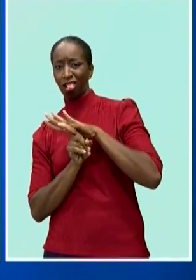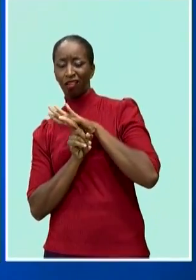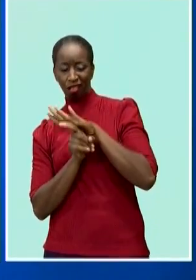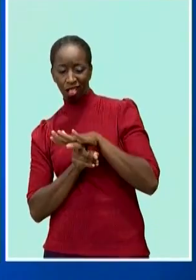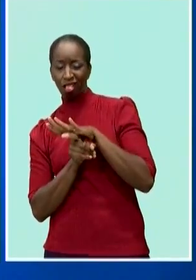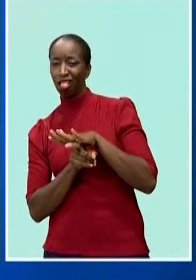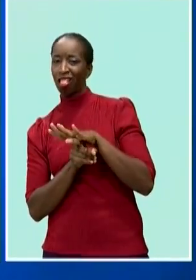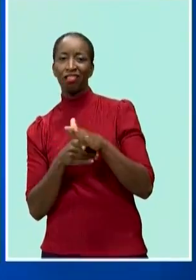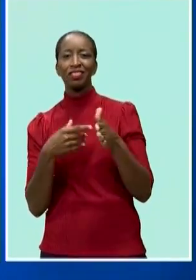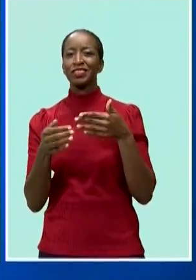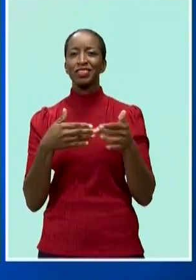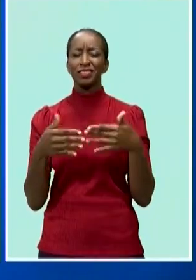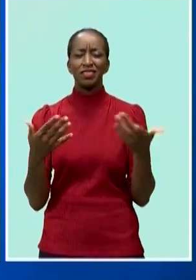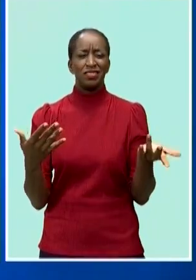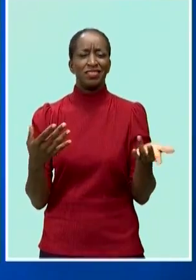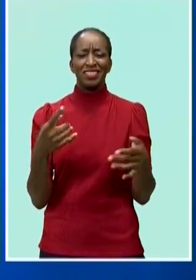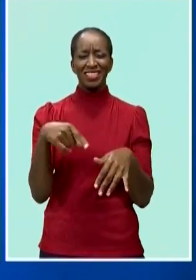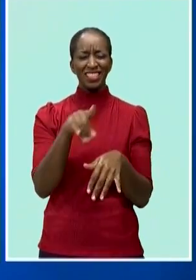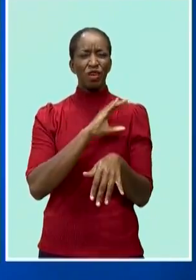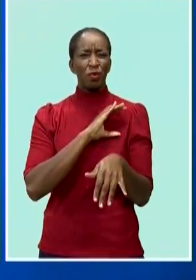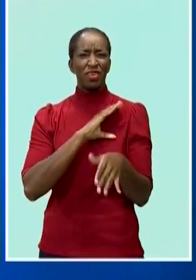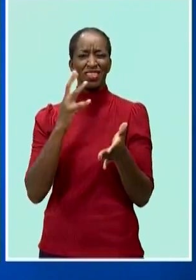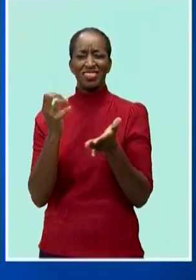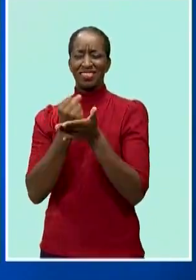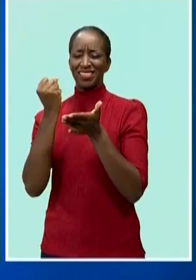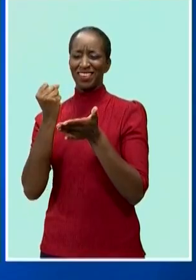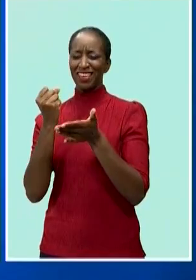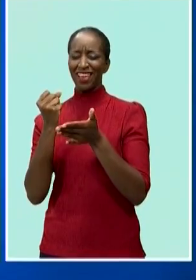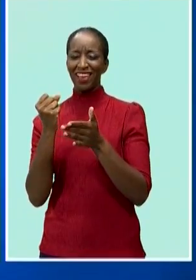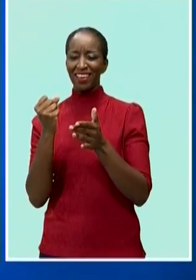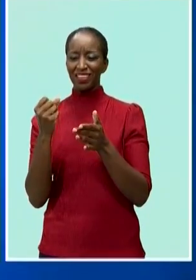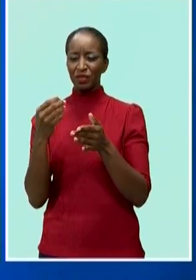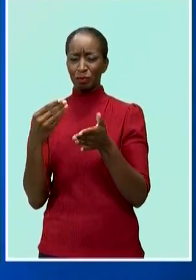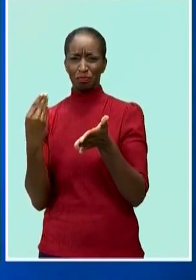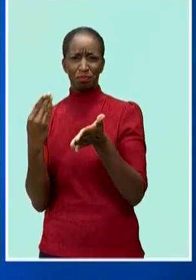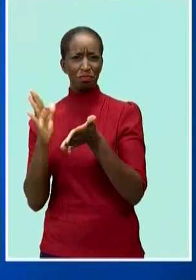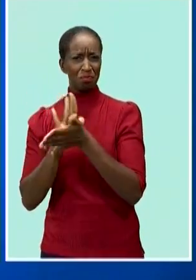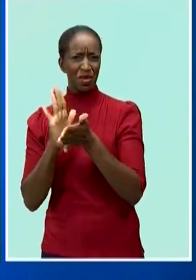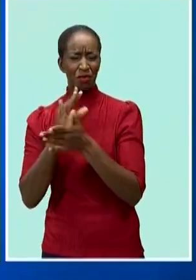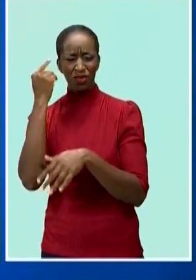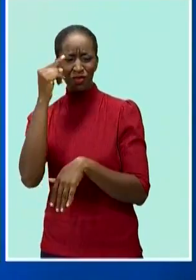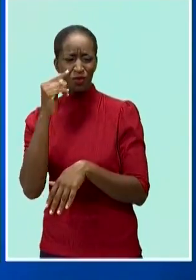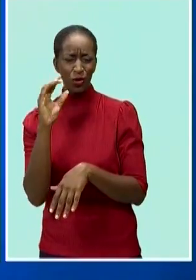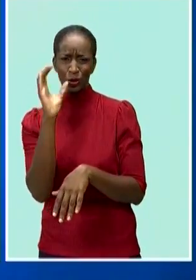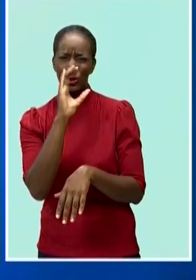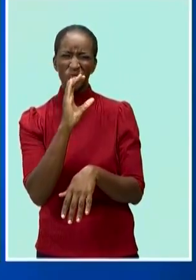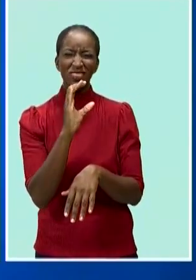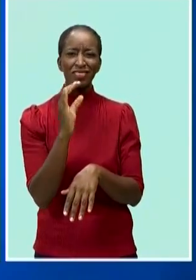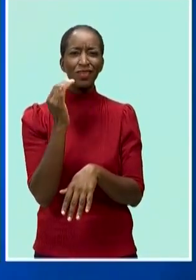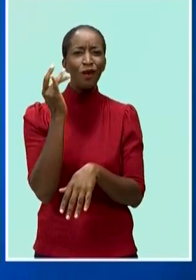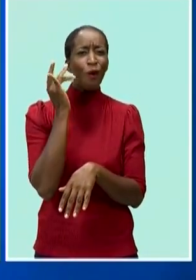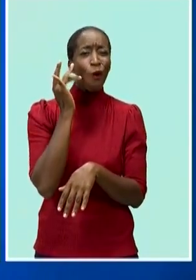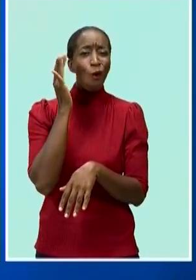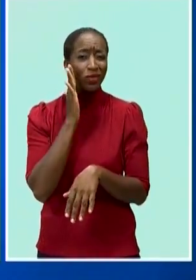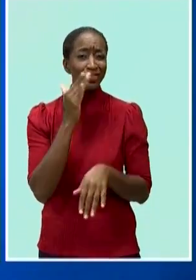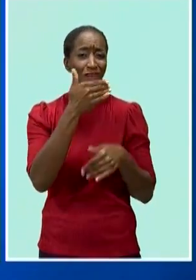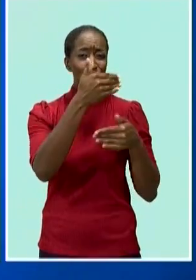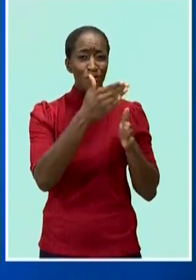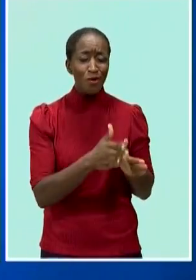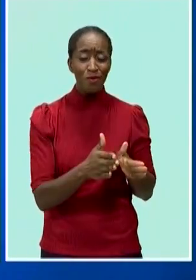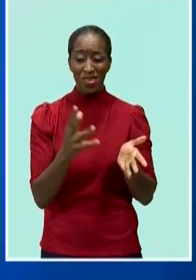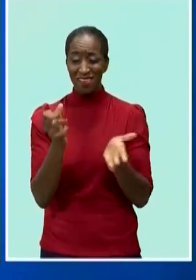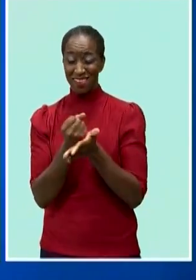How can you obtain a search warrant for a hotel room on a Saturday? Okay. Still got love for you,